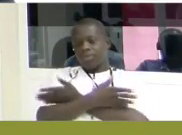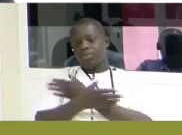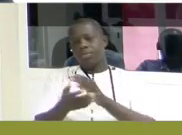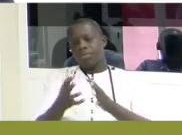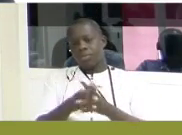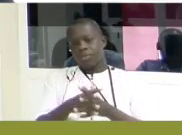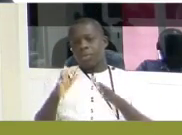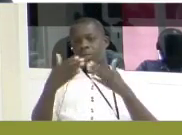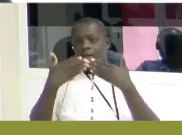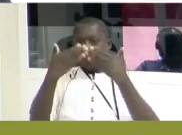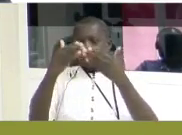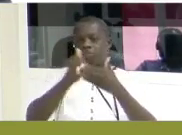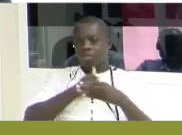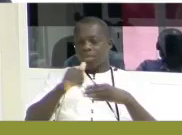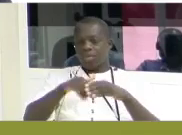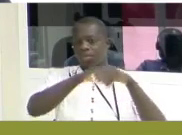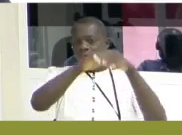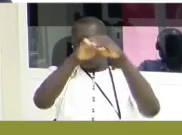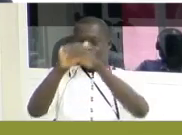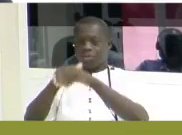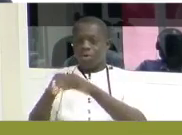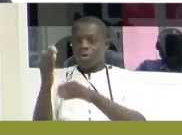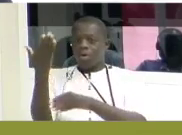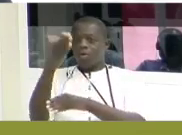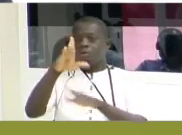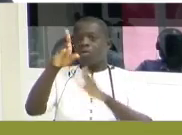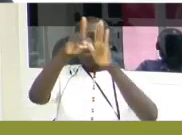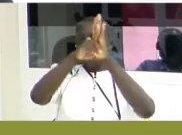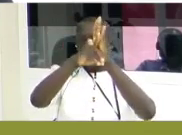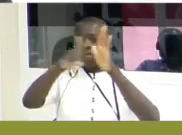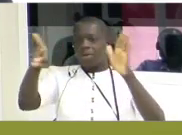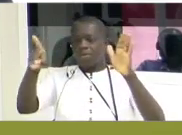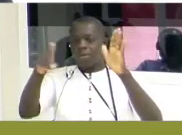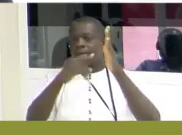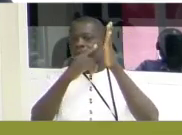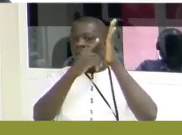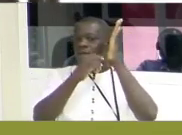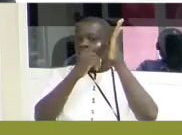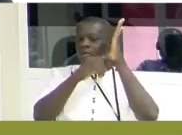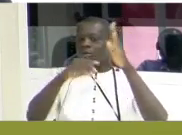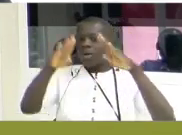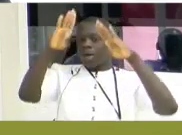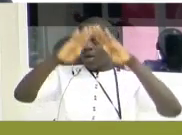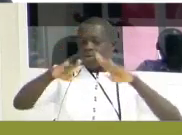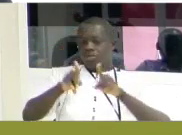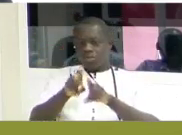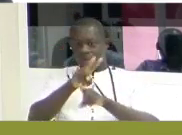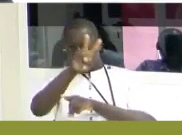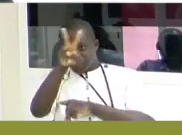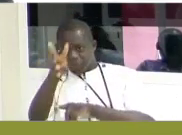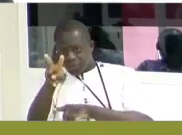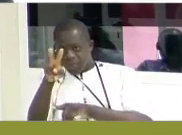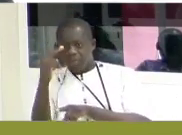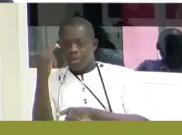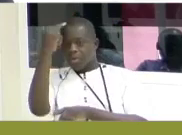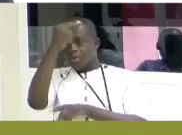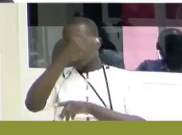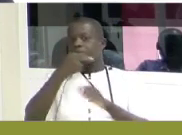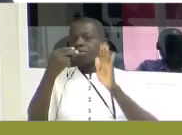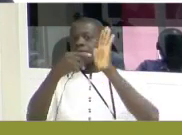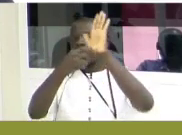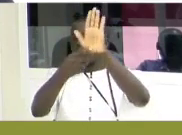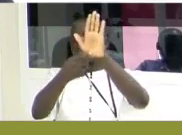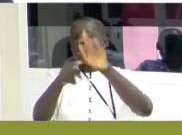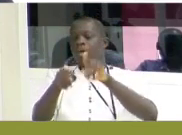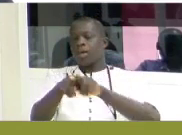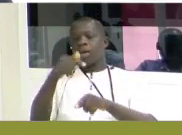they told my colleagues that they are from the private radio stations, but I recognized them. I could